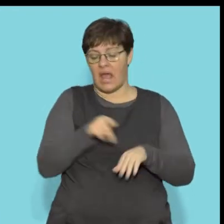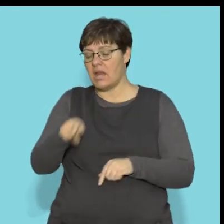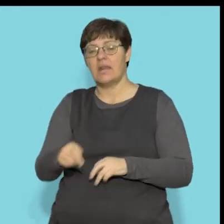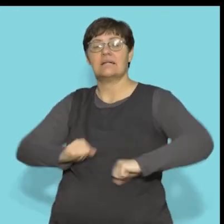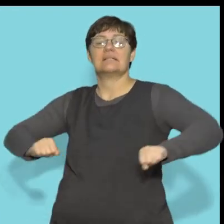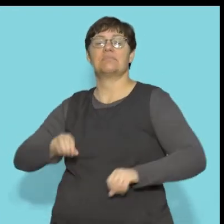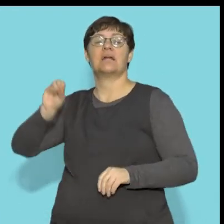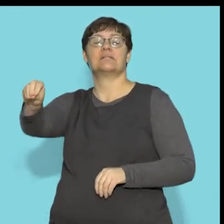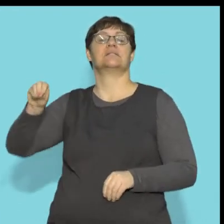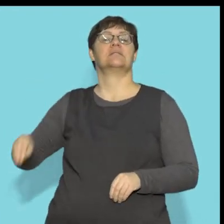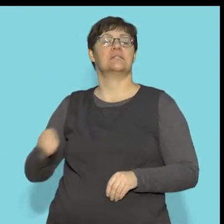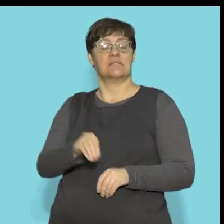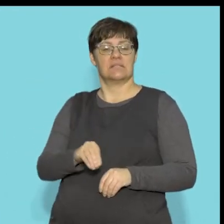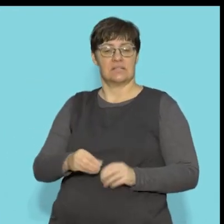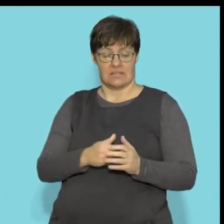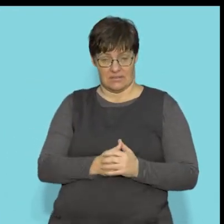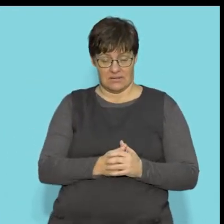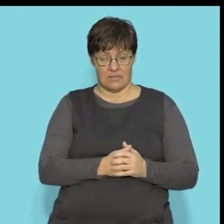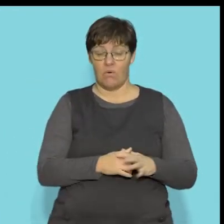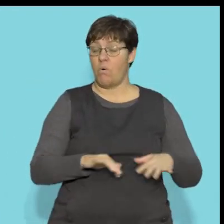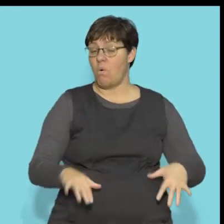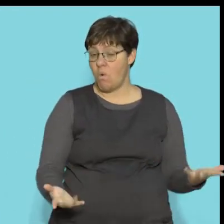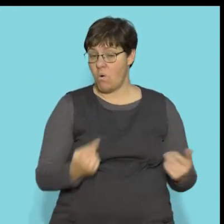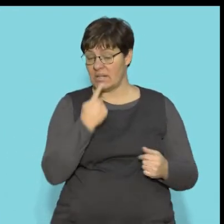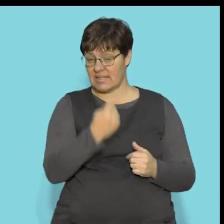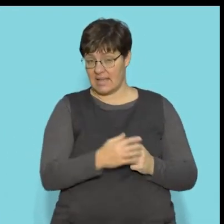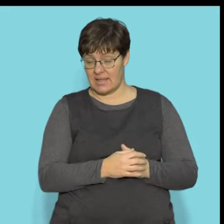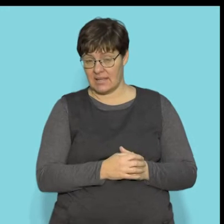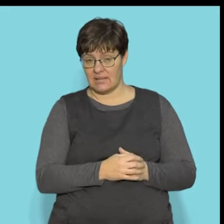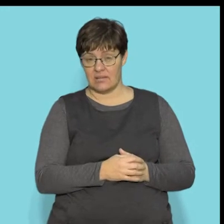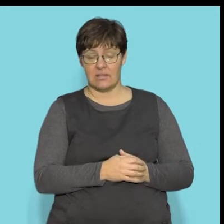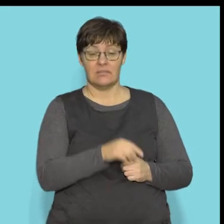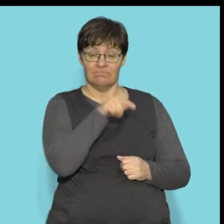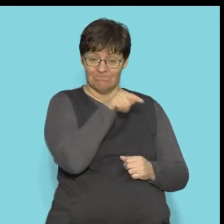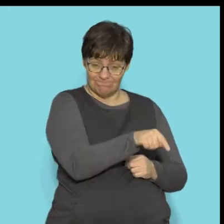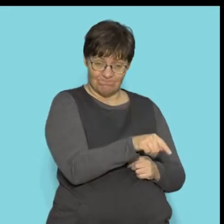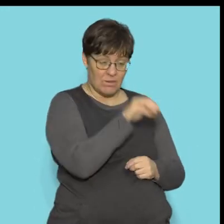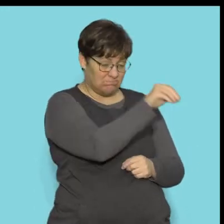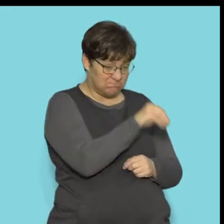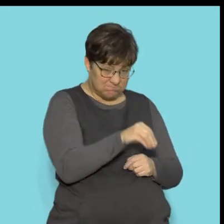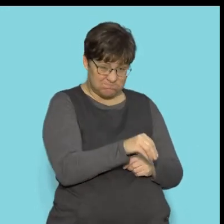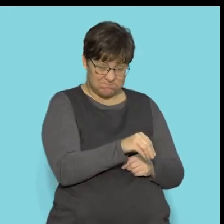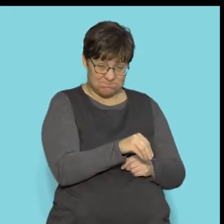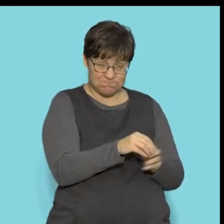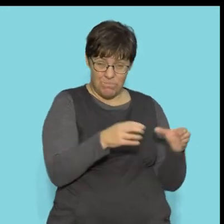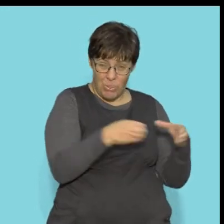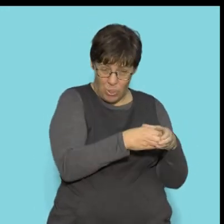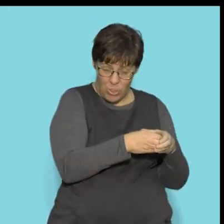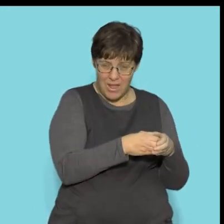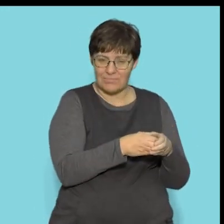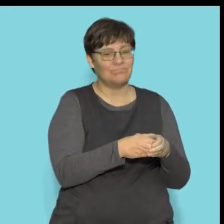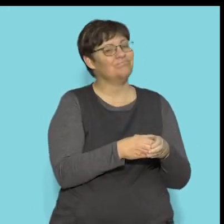than seedlings that are not crowded. Or you could have said, seedlings that are crowded